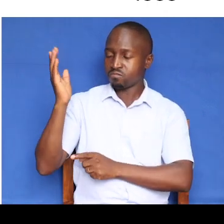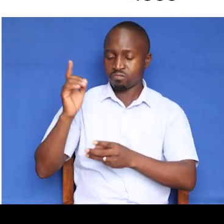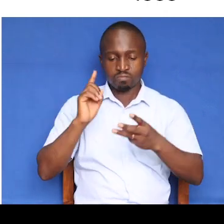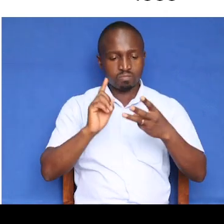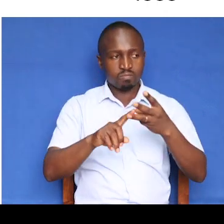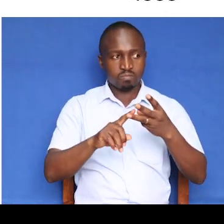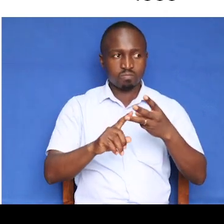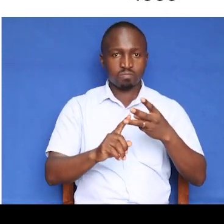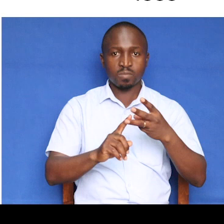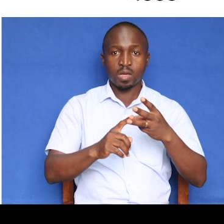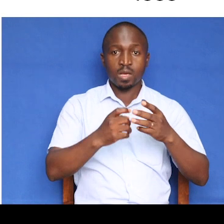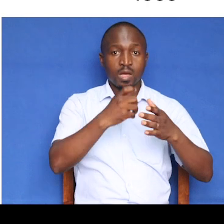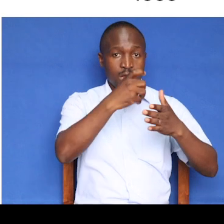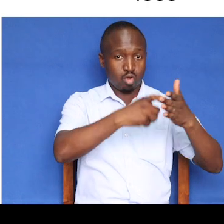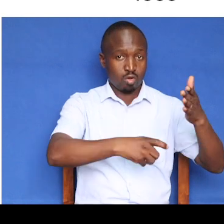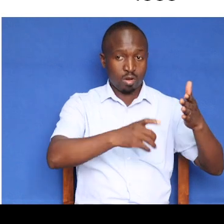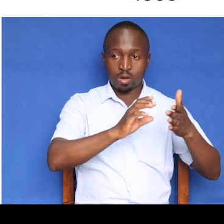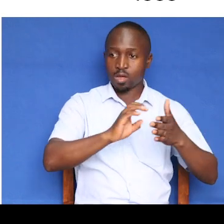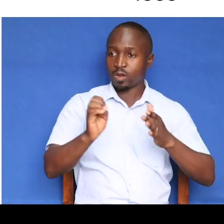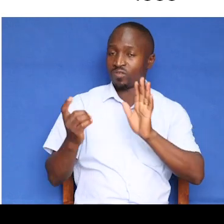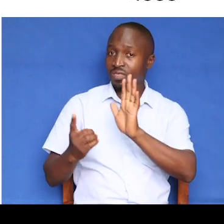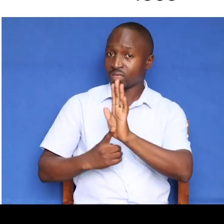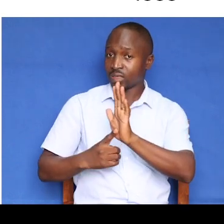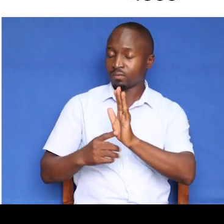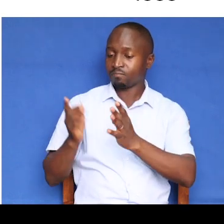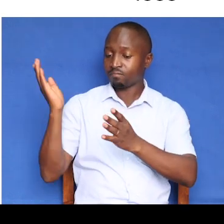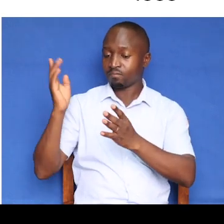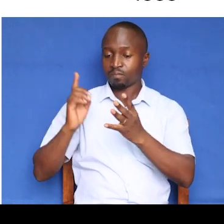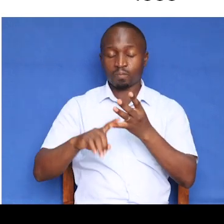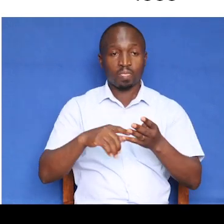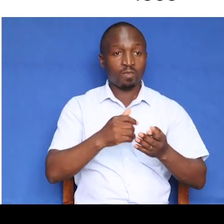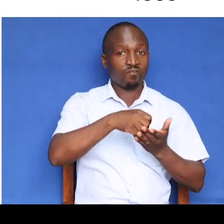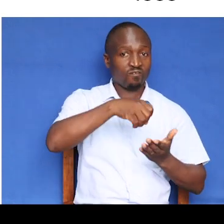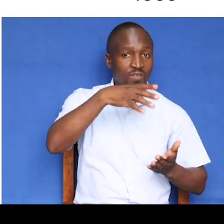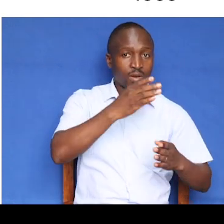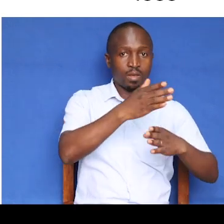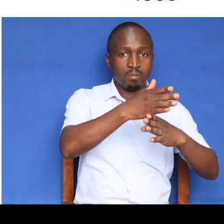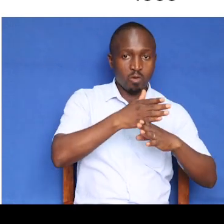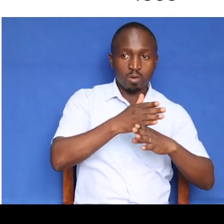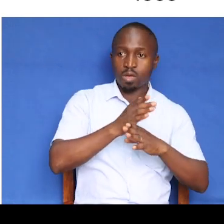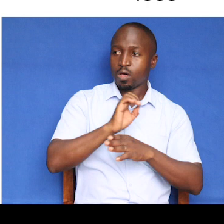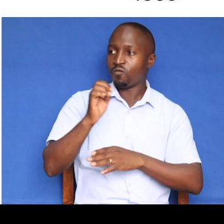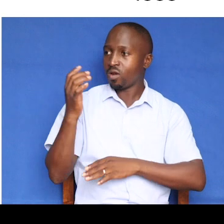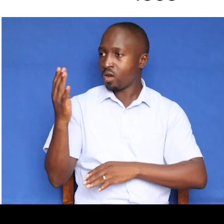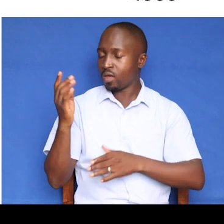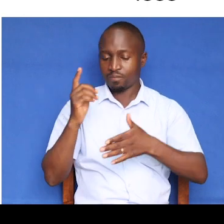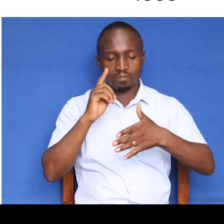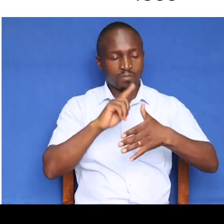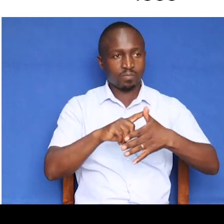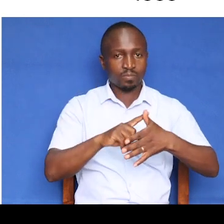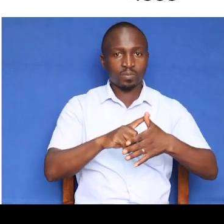We add rent 6,000. We add undistributed company profit 4,000.